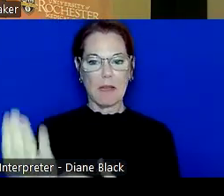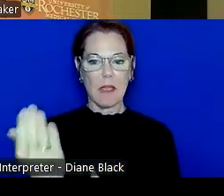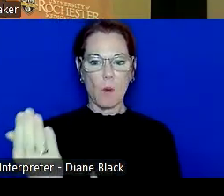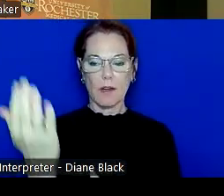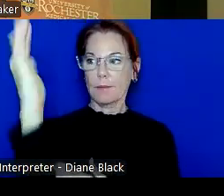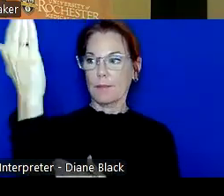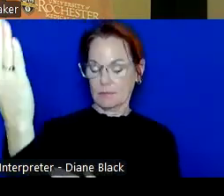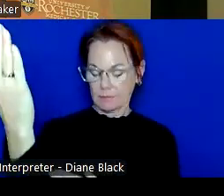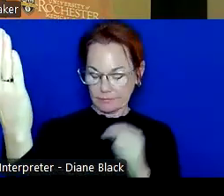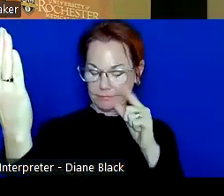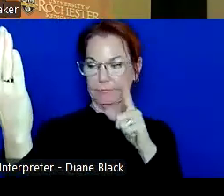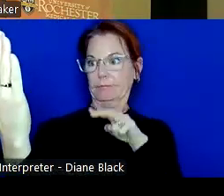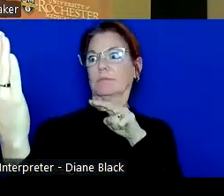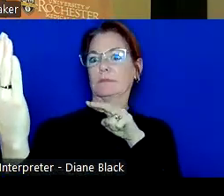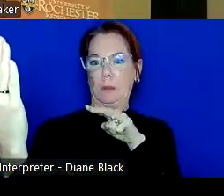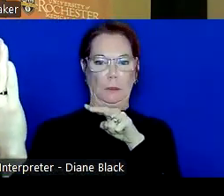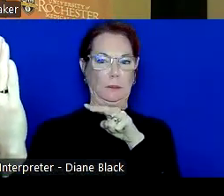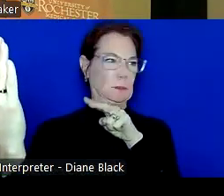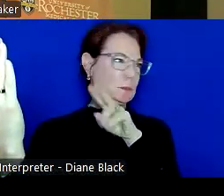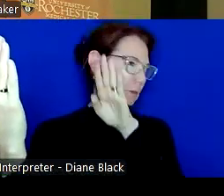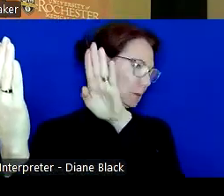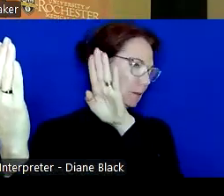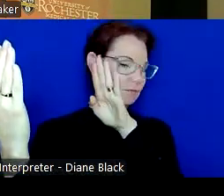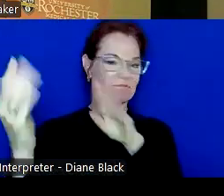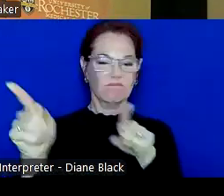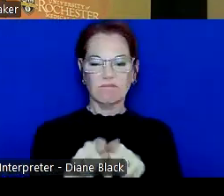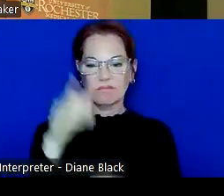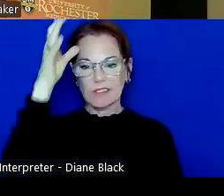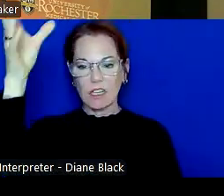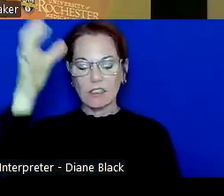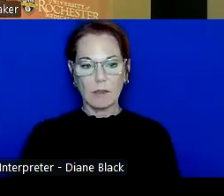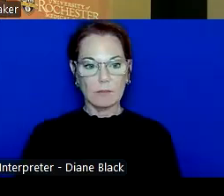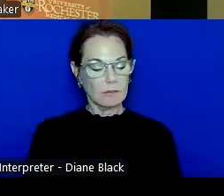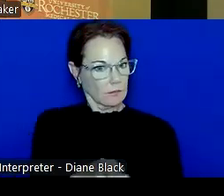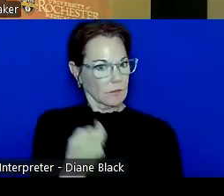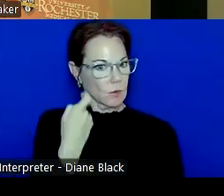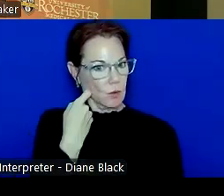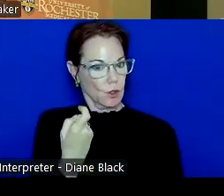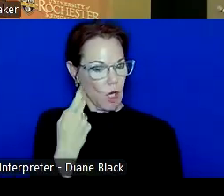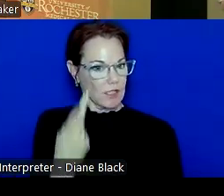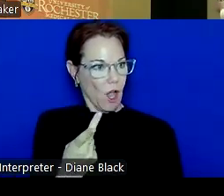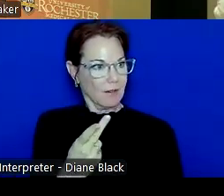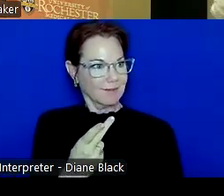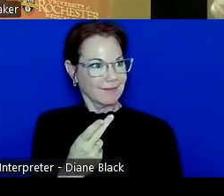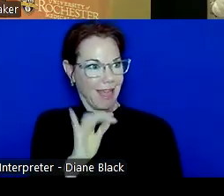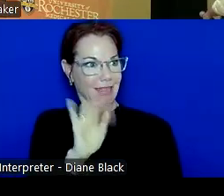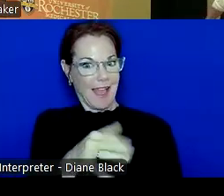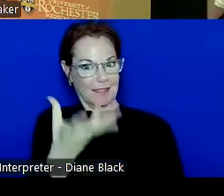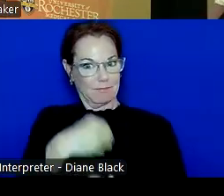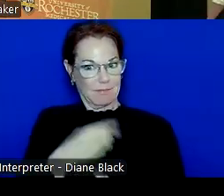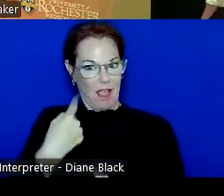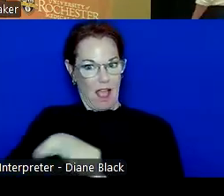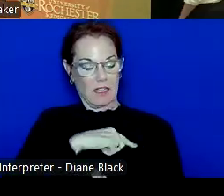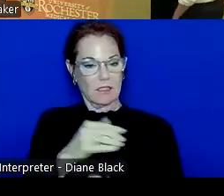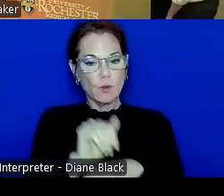is one most of us might prefer to see as something else again. Yet what we have seen is what we are. Tonight, this very night, young